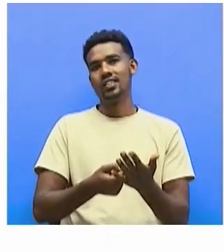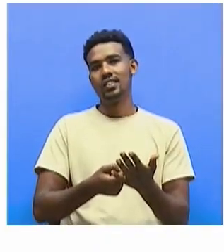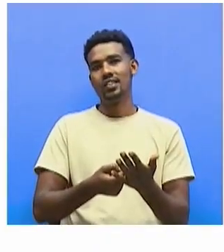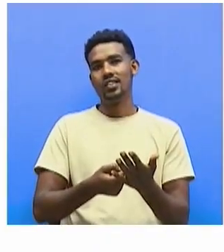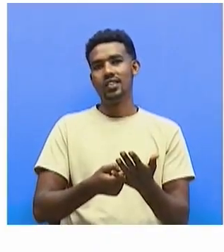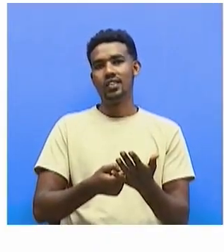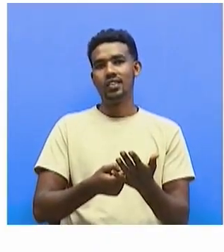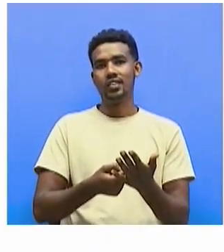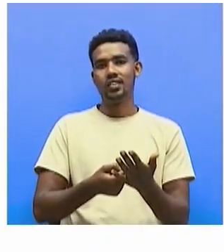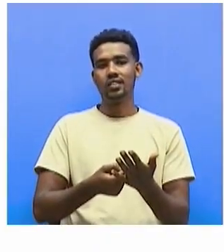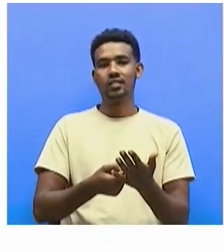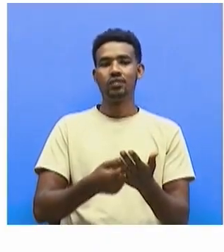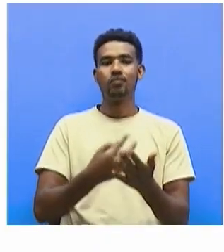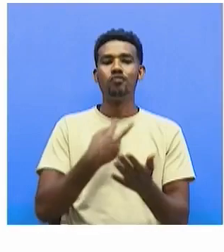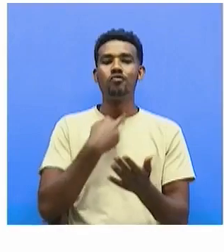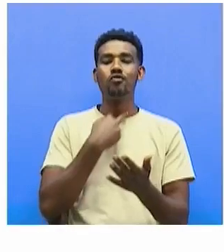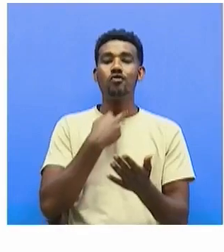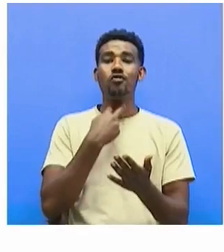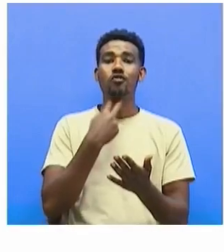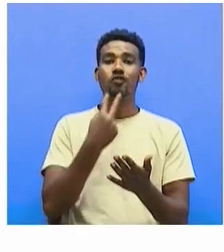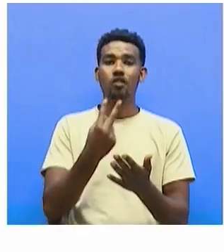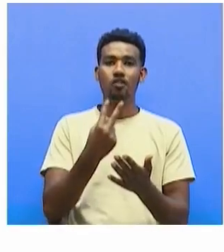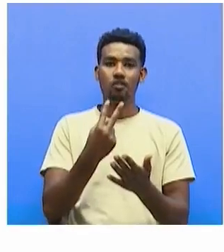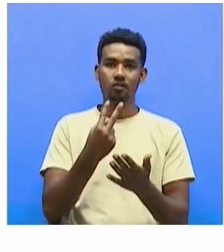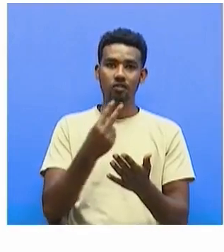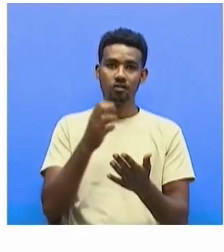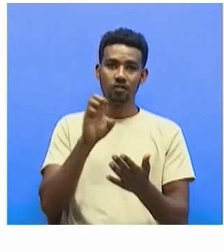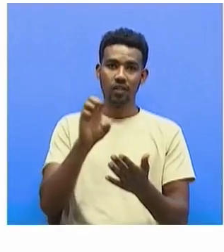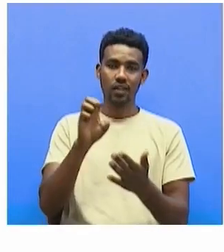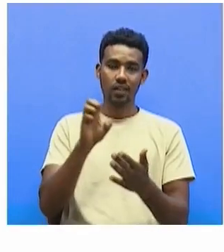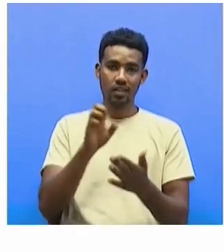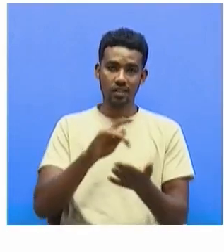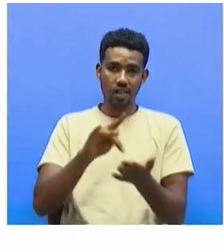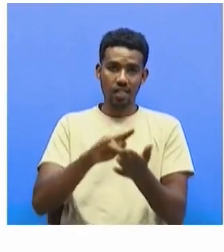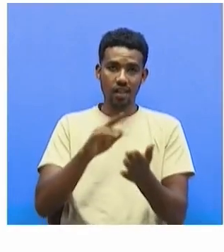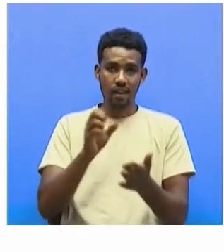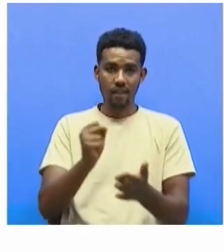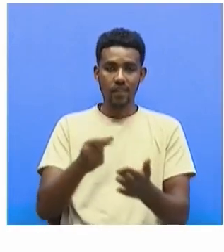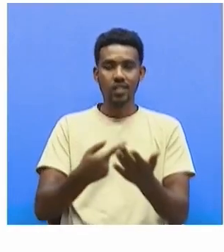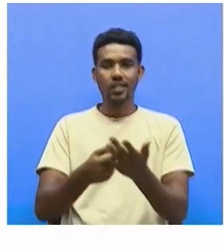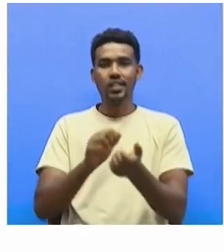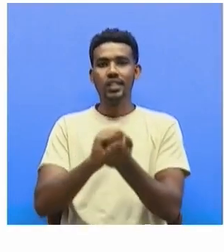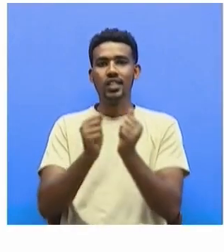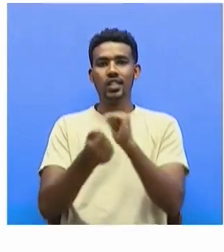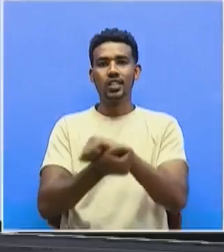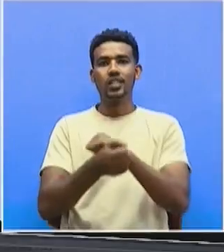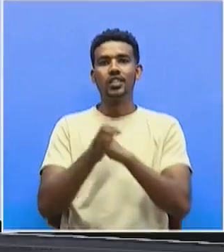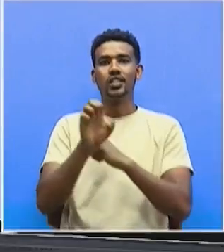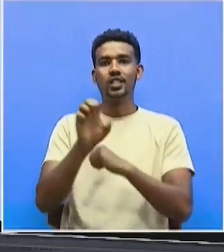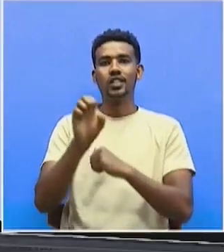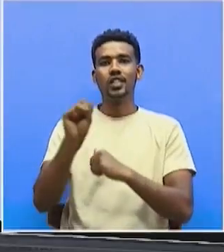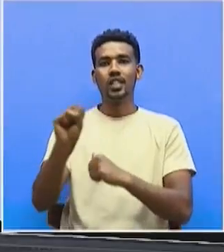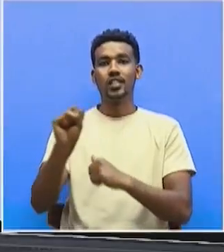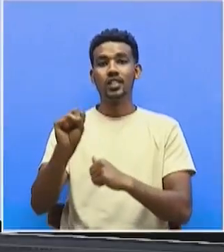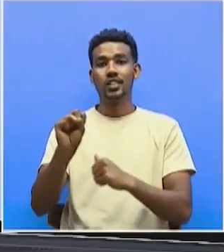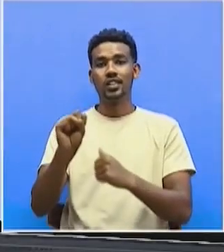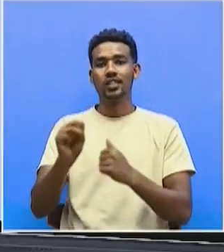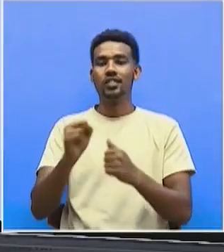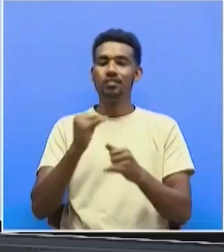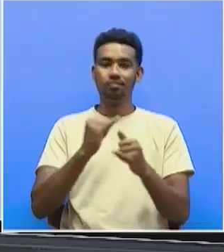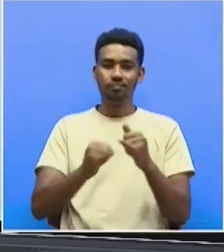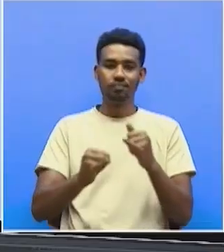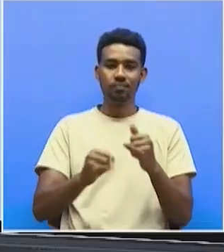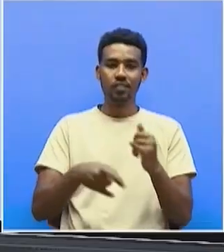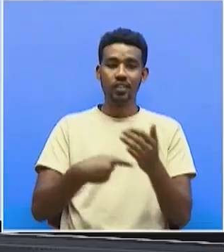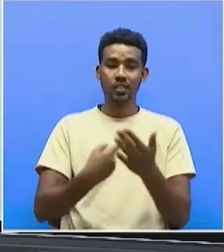a vowel sound is here. So easily changing with what? Toy, toys. So when we come to here, the